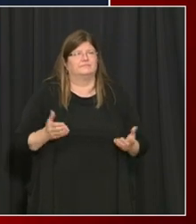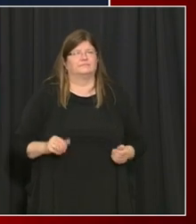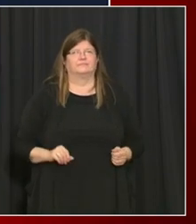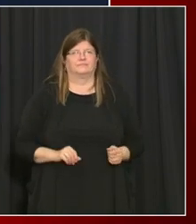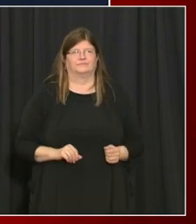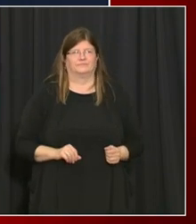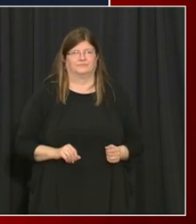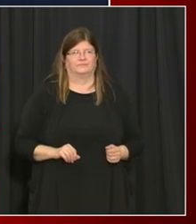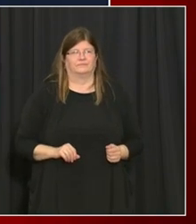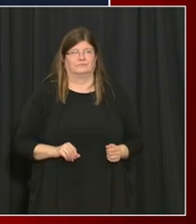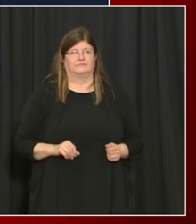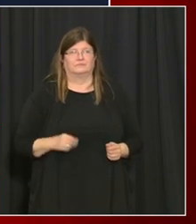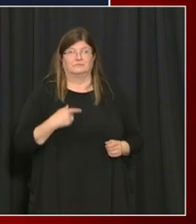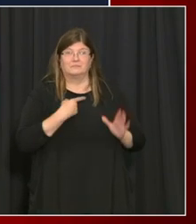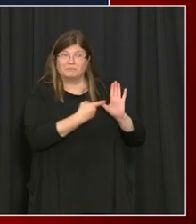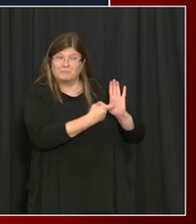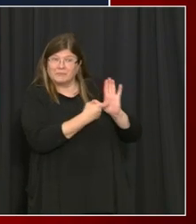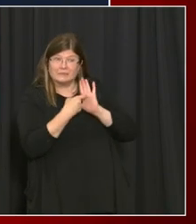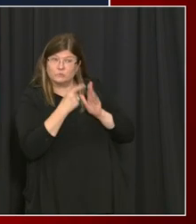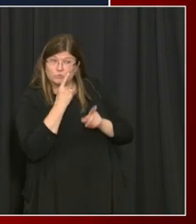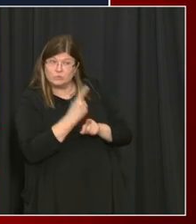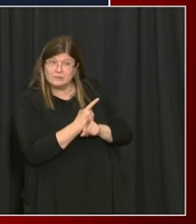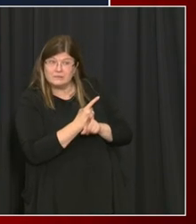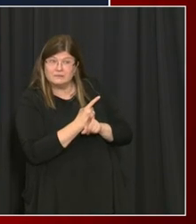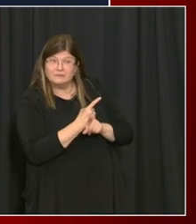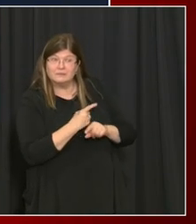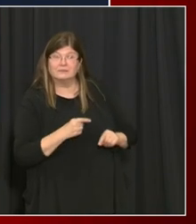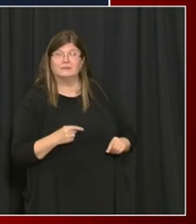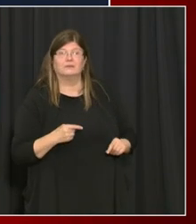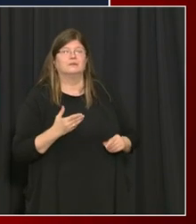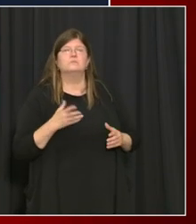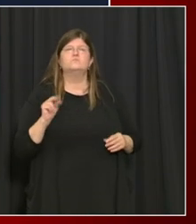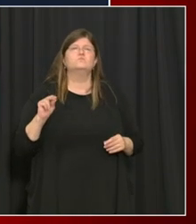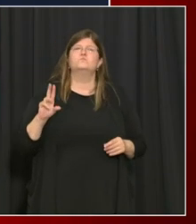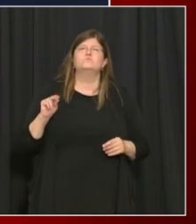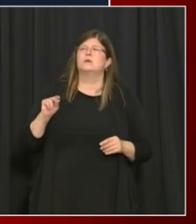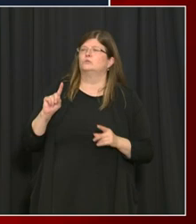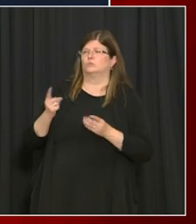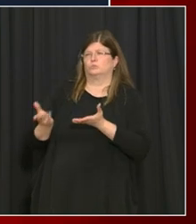That's not mandatory, correct? Is that just recommended? Or that's recommended.